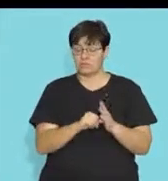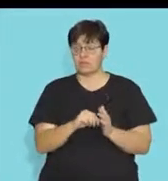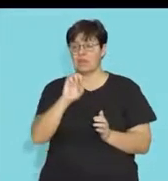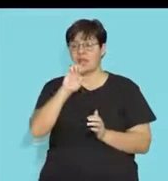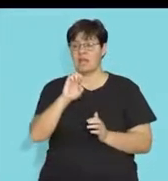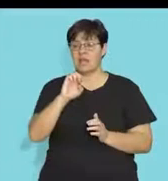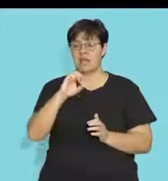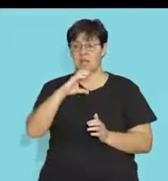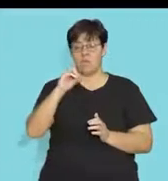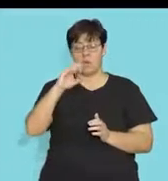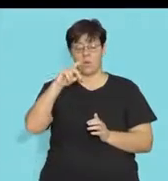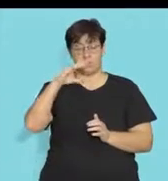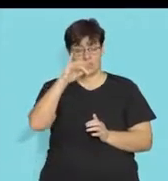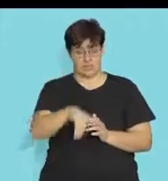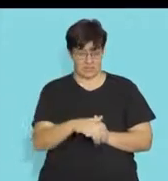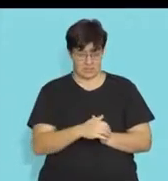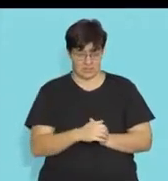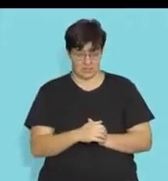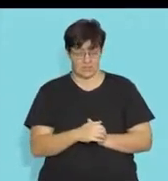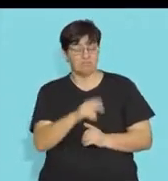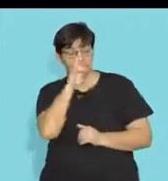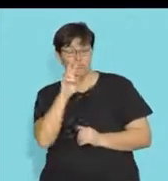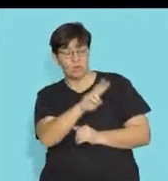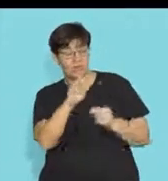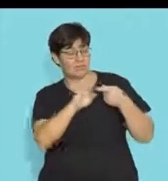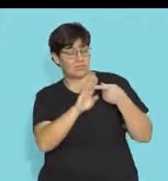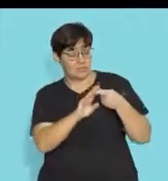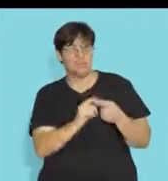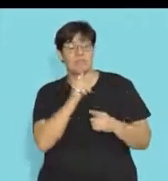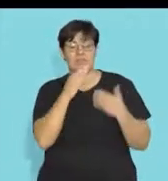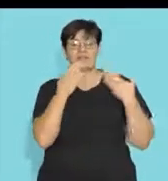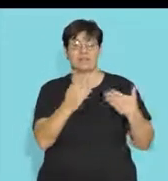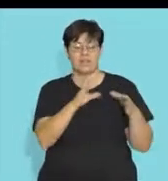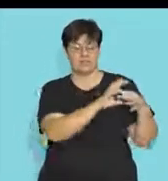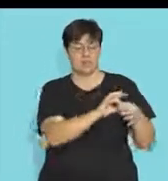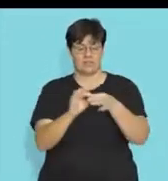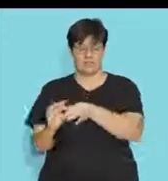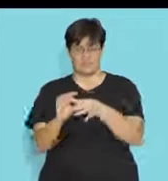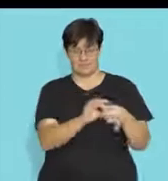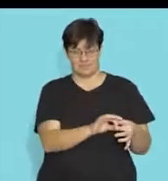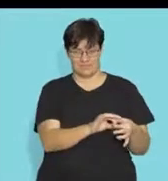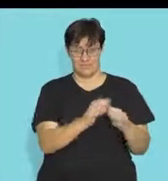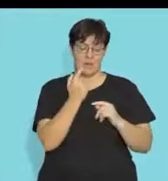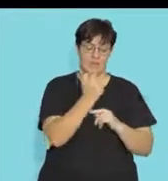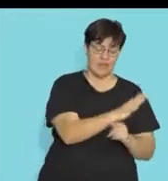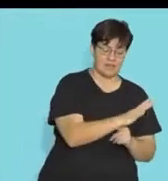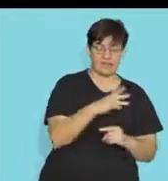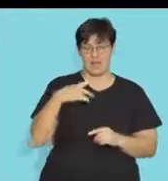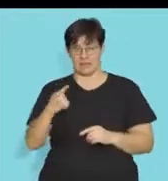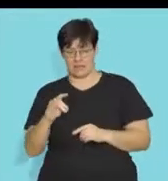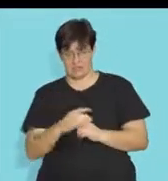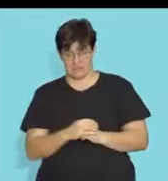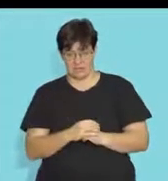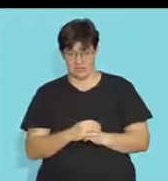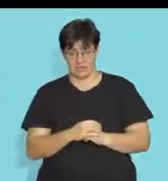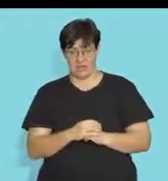again, the context of this is all in ecology. If we look at ecology, it's a study of the relationship between plants and